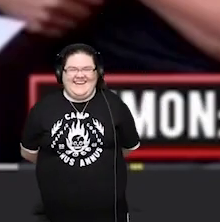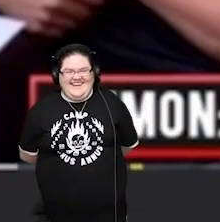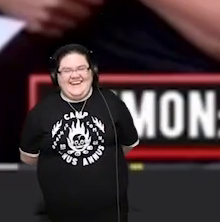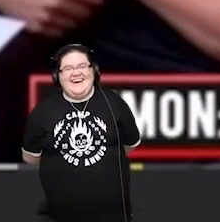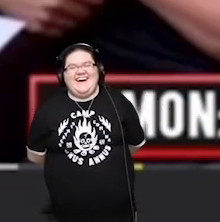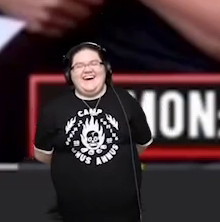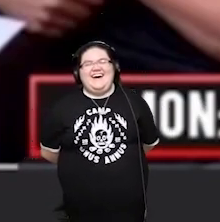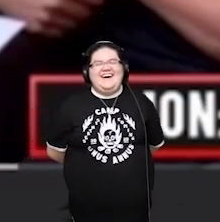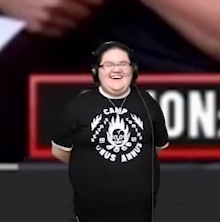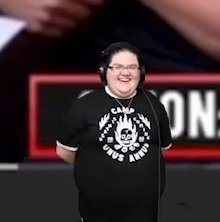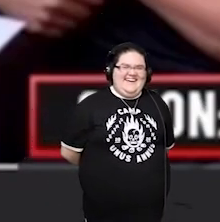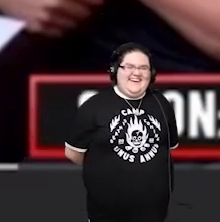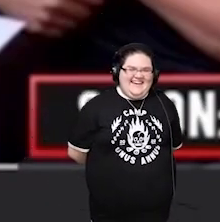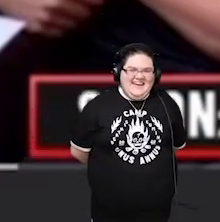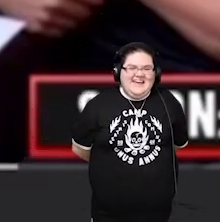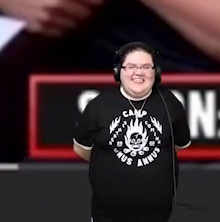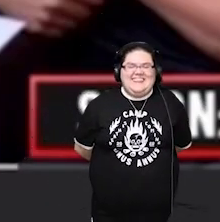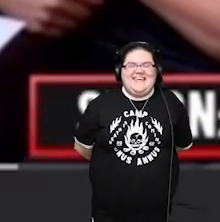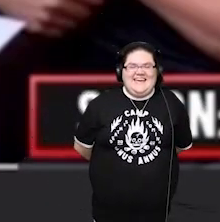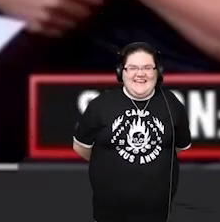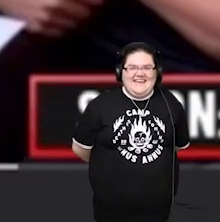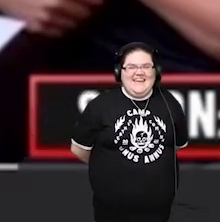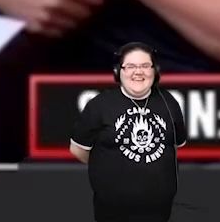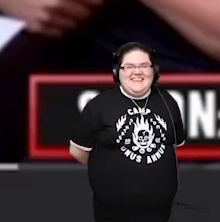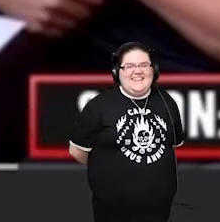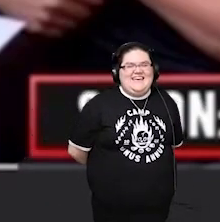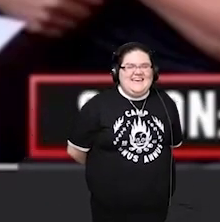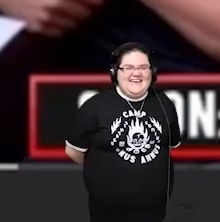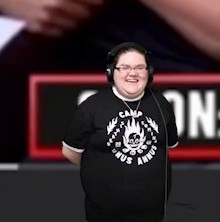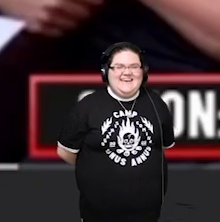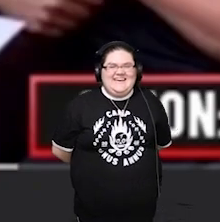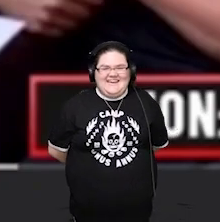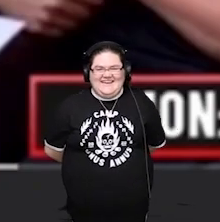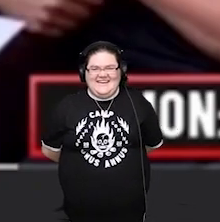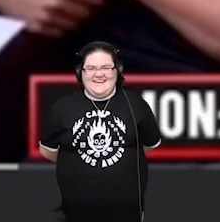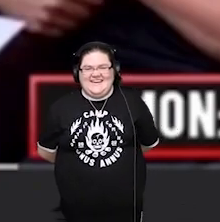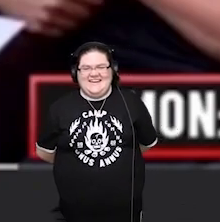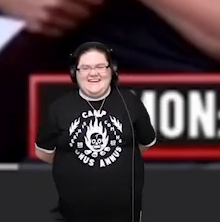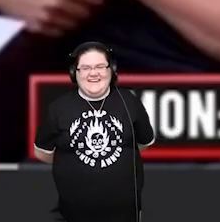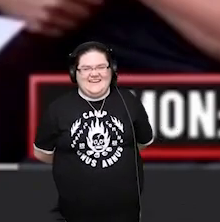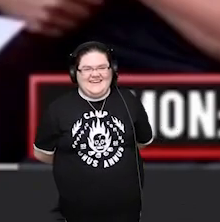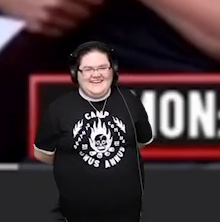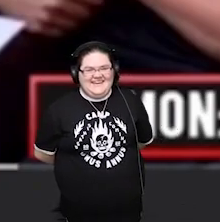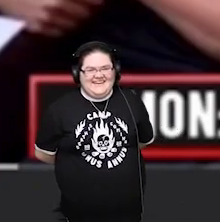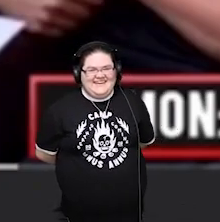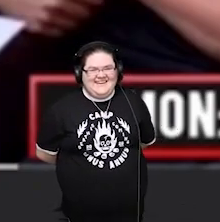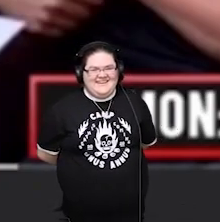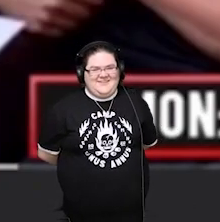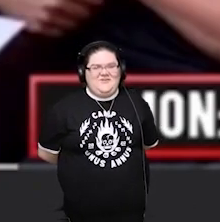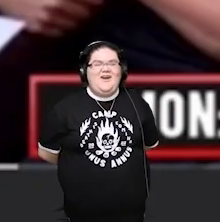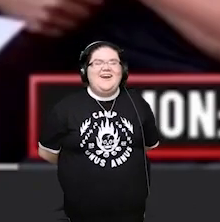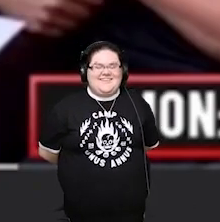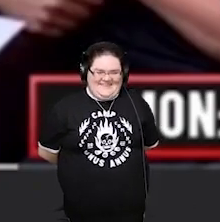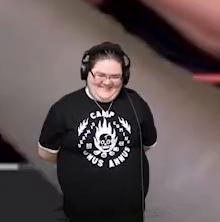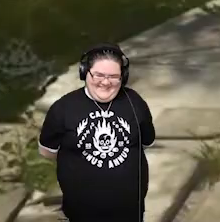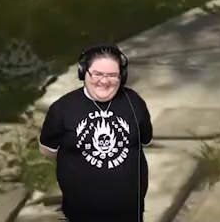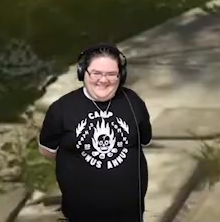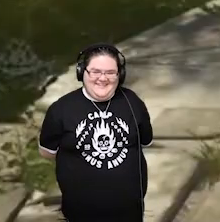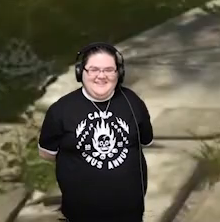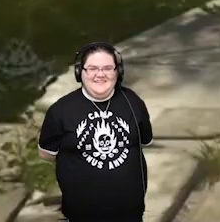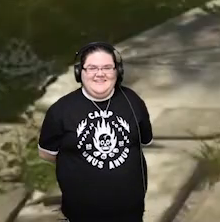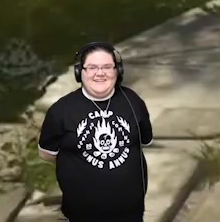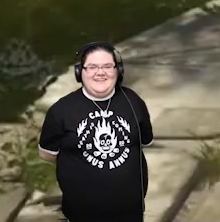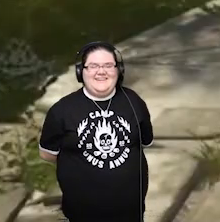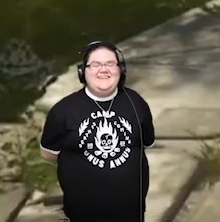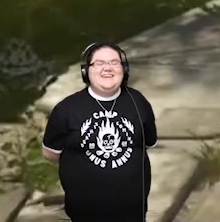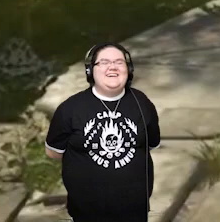this, it's kind of similar, but no, like, if we get the side on, there we go. I actually have arms now. I've been working. As I